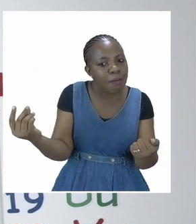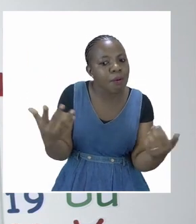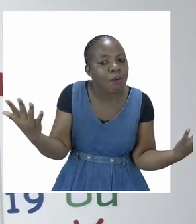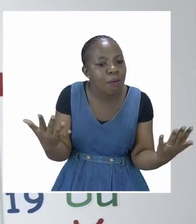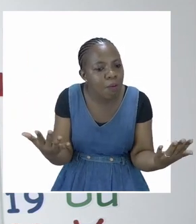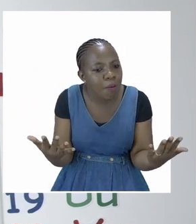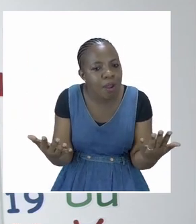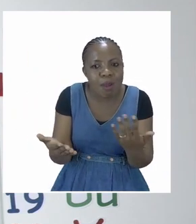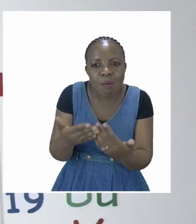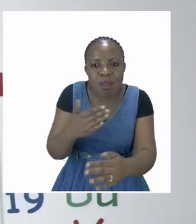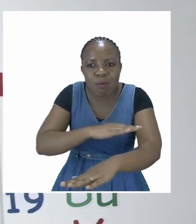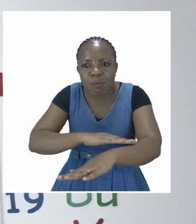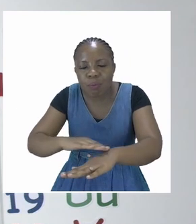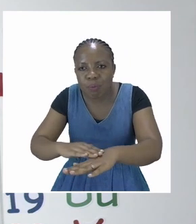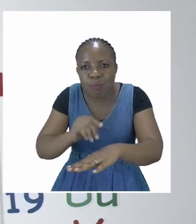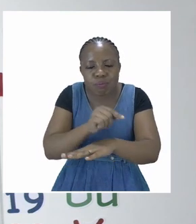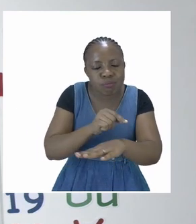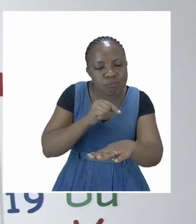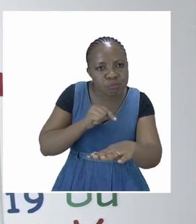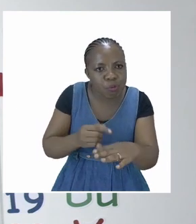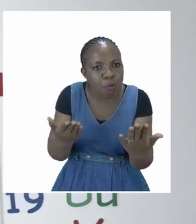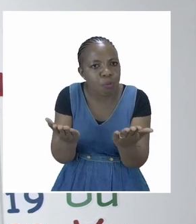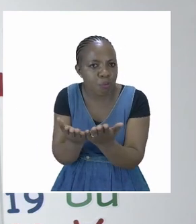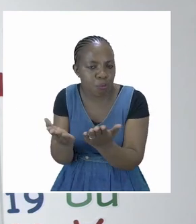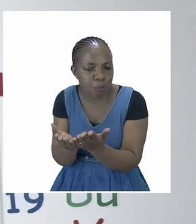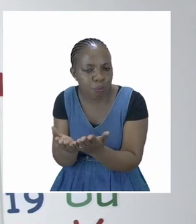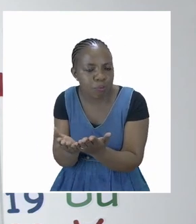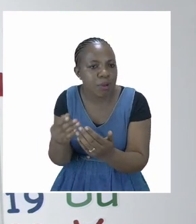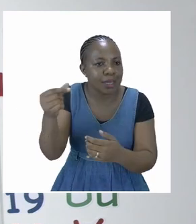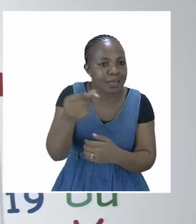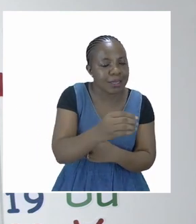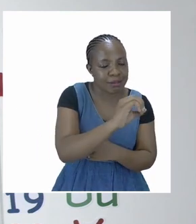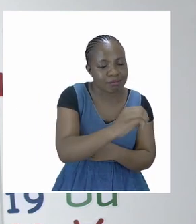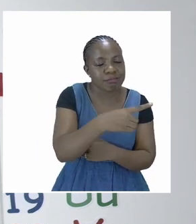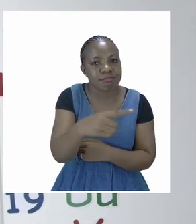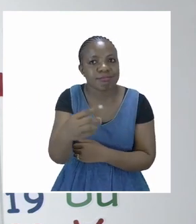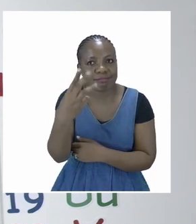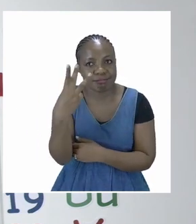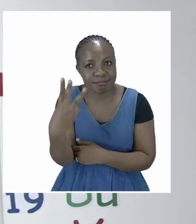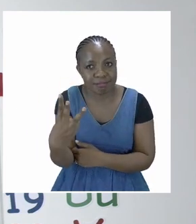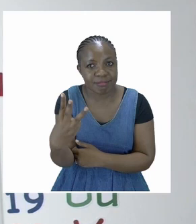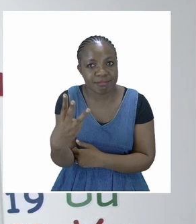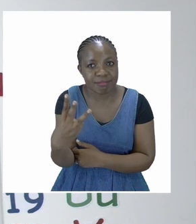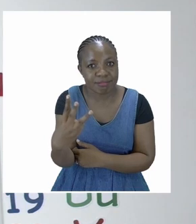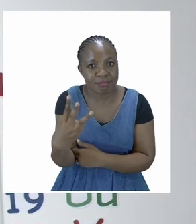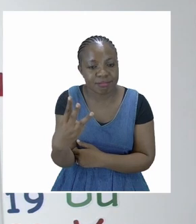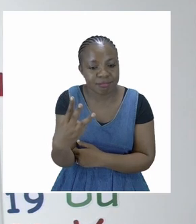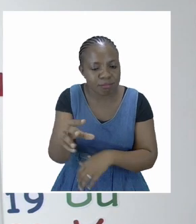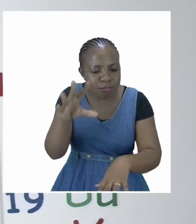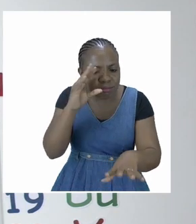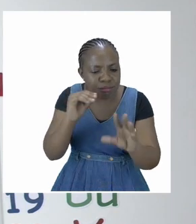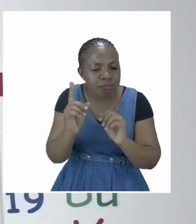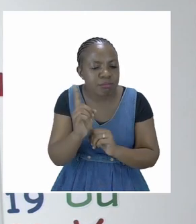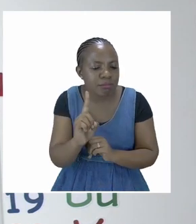to Thursday for pre-primary up until grade 3. The lessons are for listening